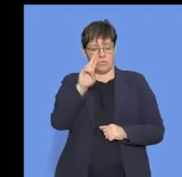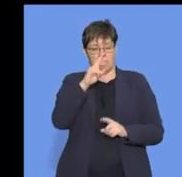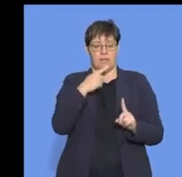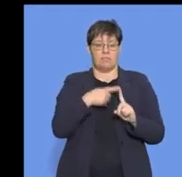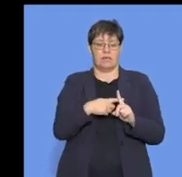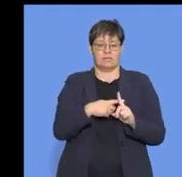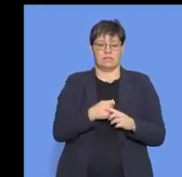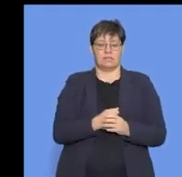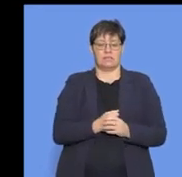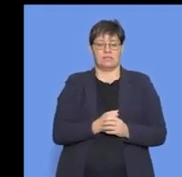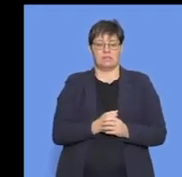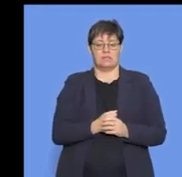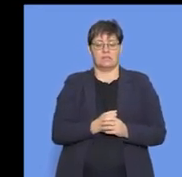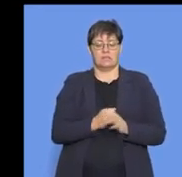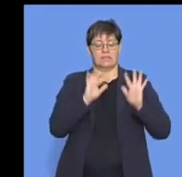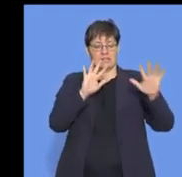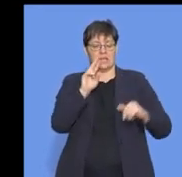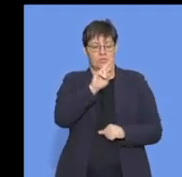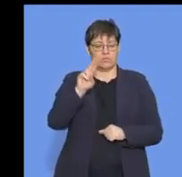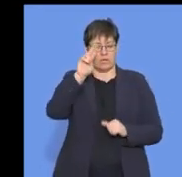7,3 squared plus